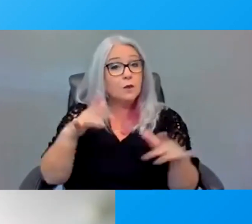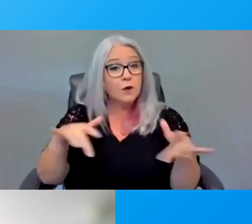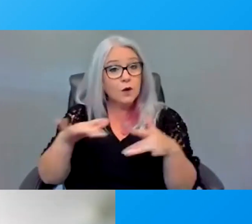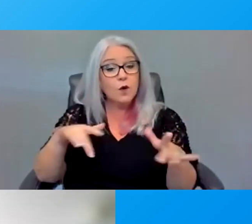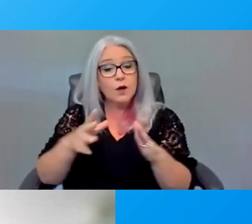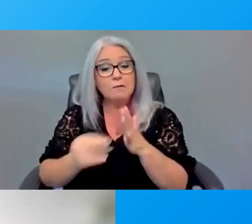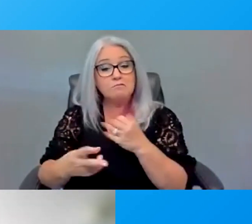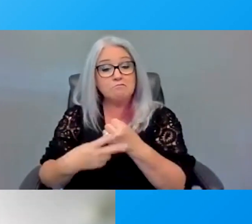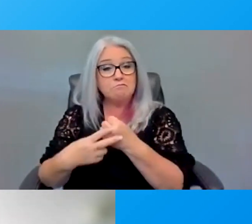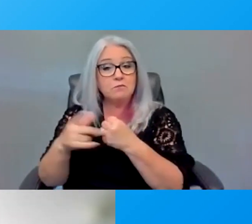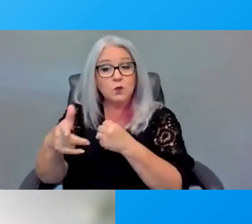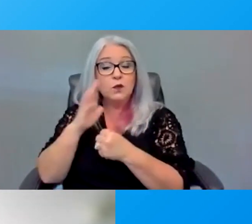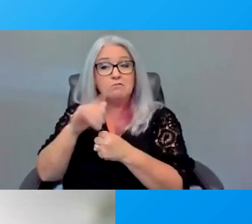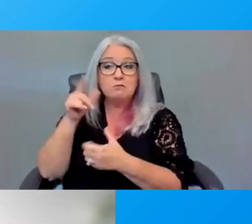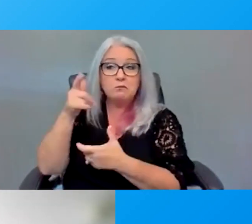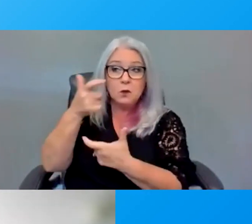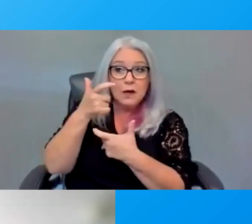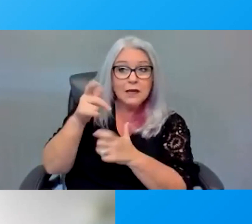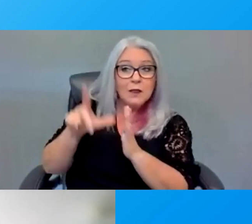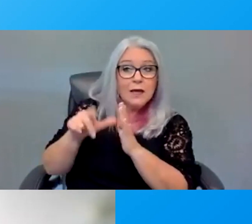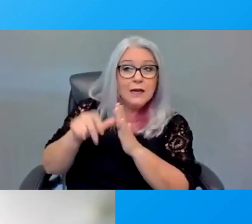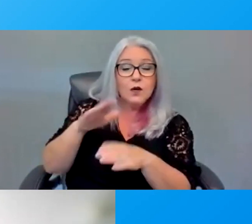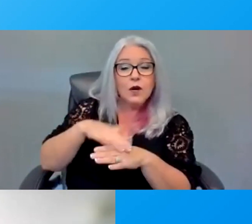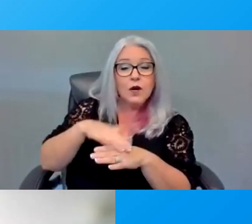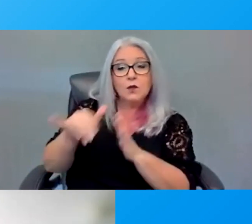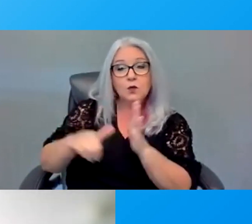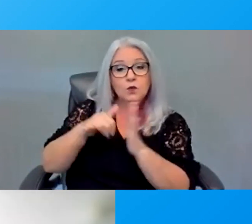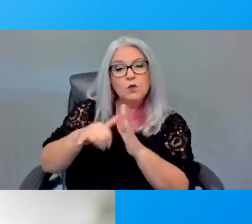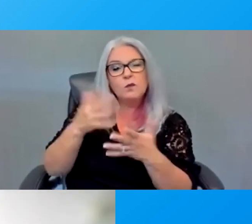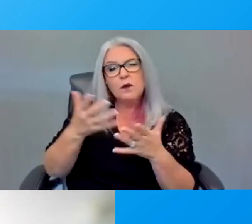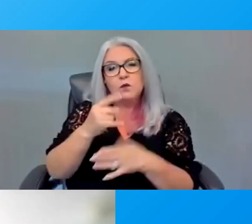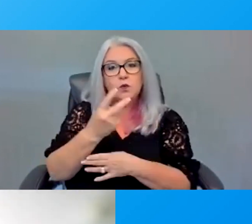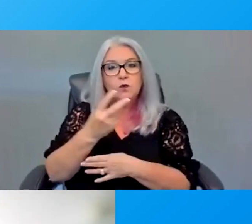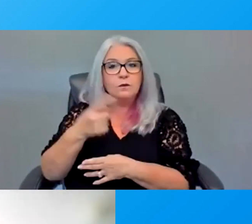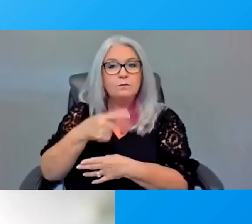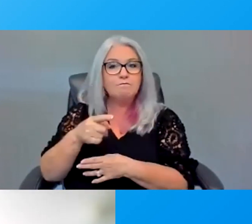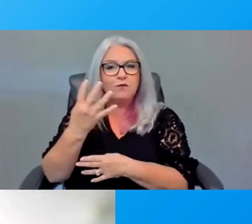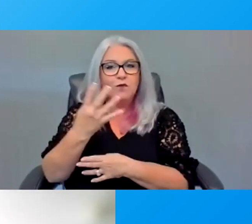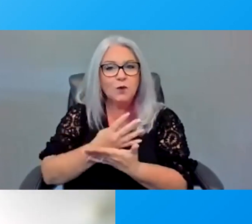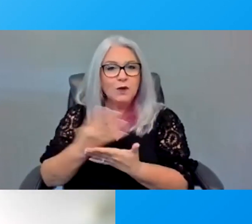available on our YouTube channel within 2 to 4 weeks. Thank you.